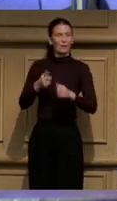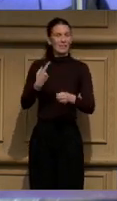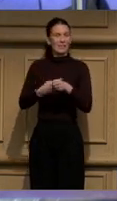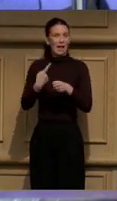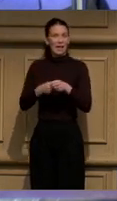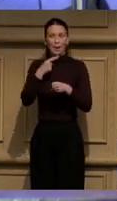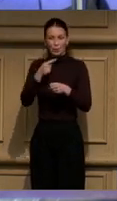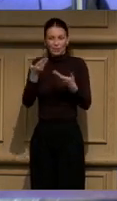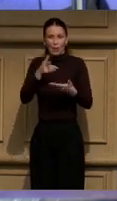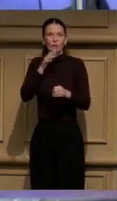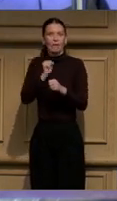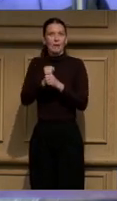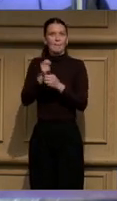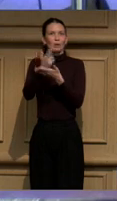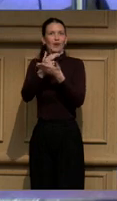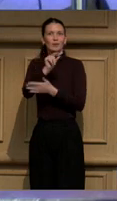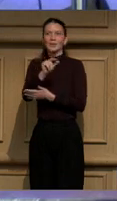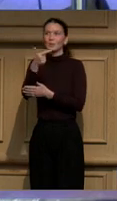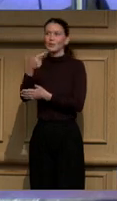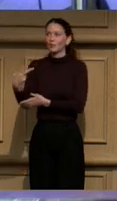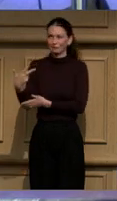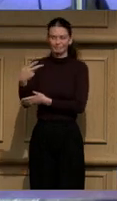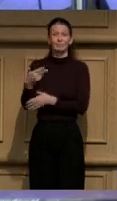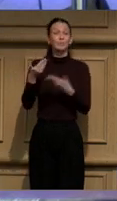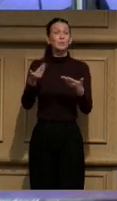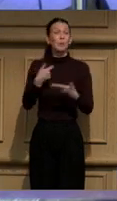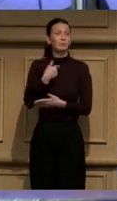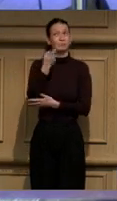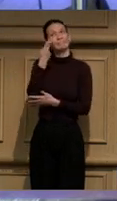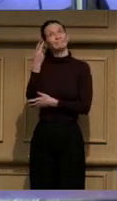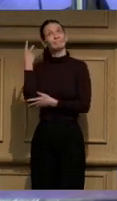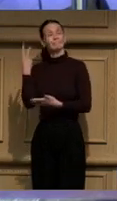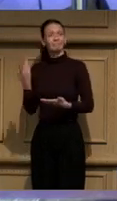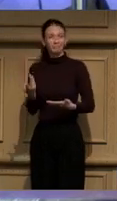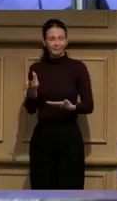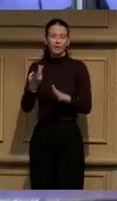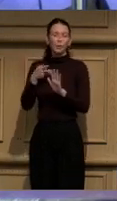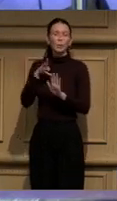Art 2023. Reflecting back, I'm going to just